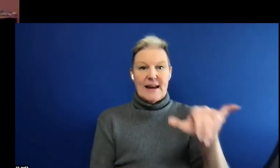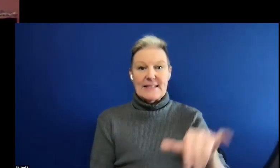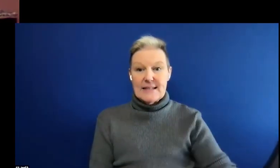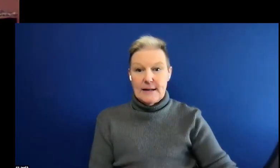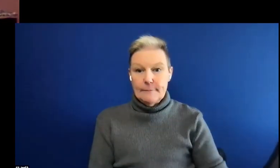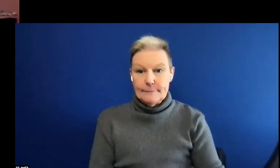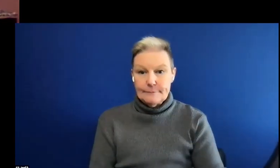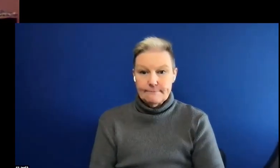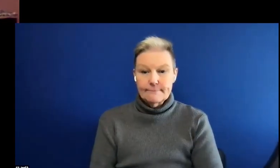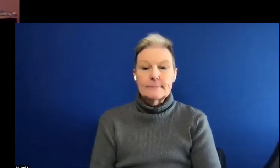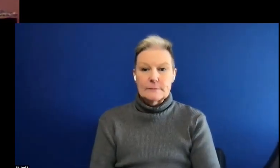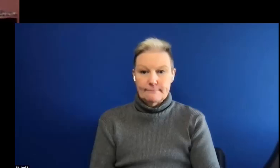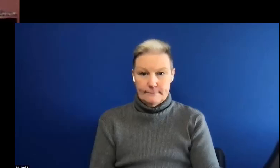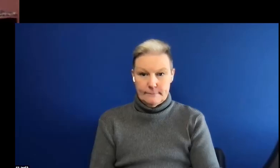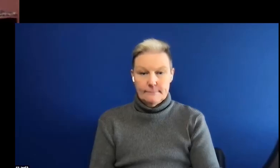go ahead and